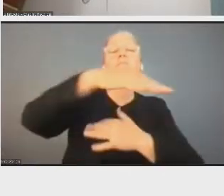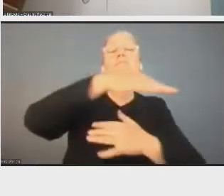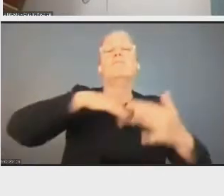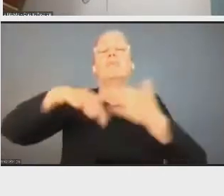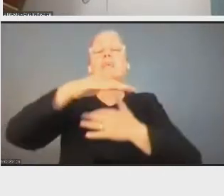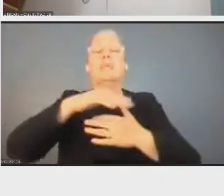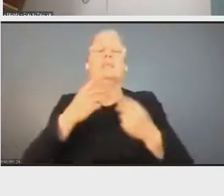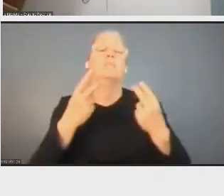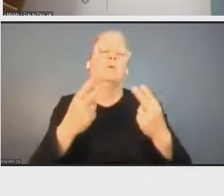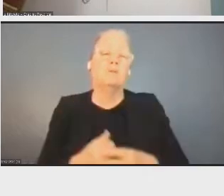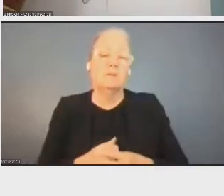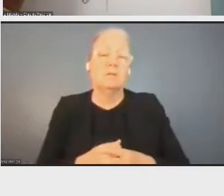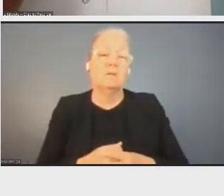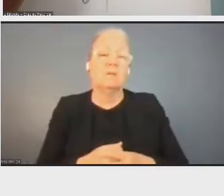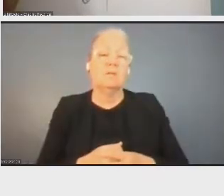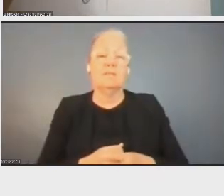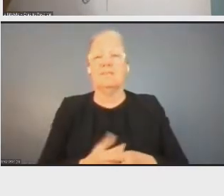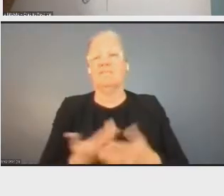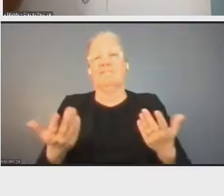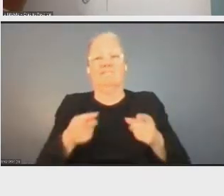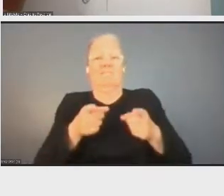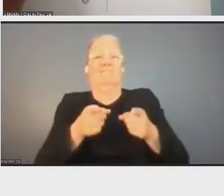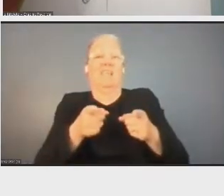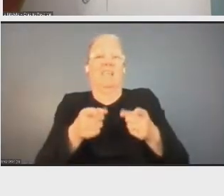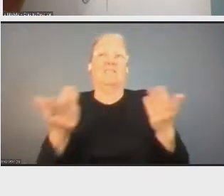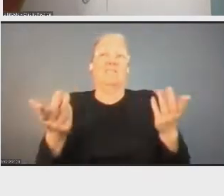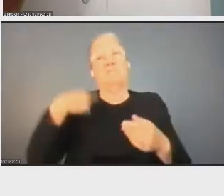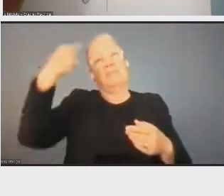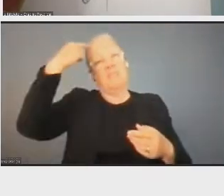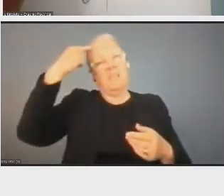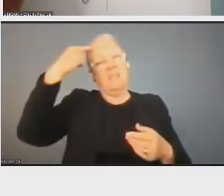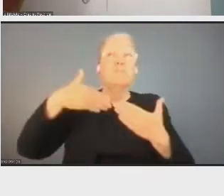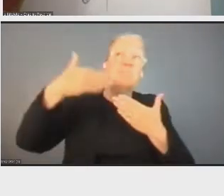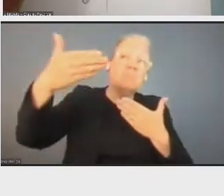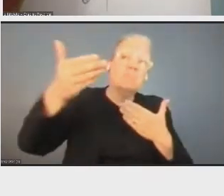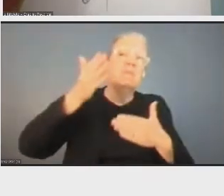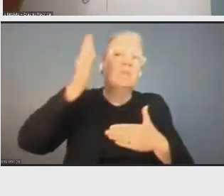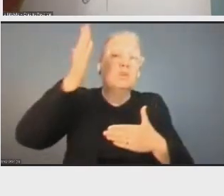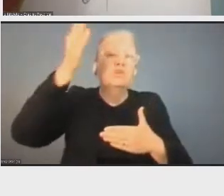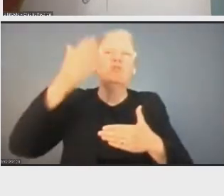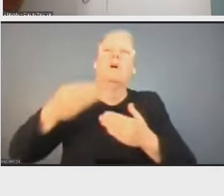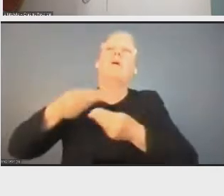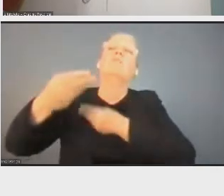the topic of the future for future generations.